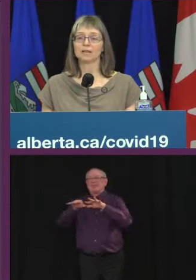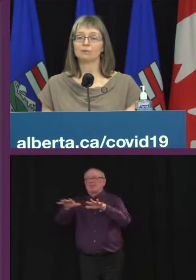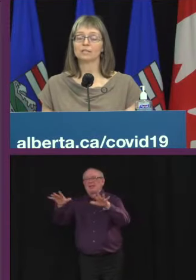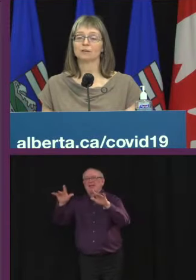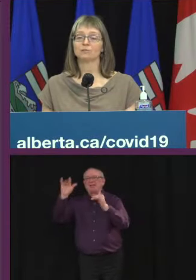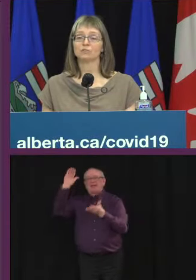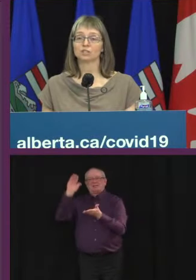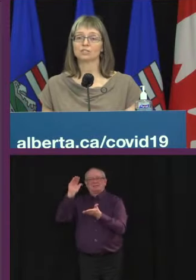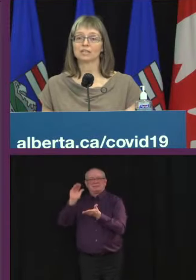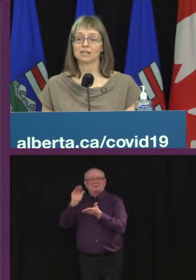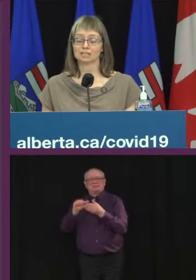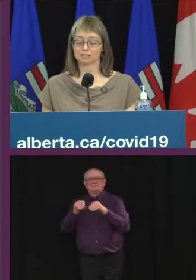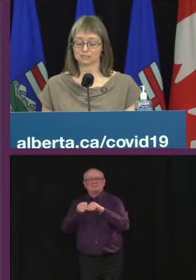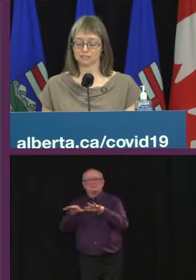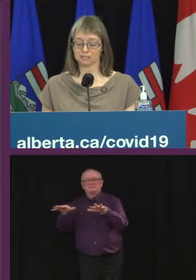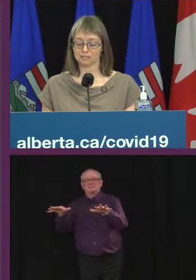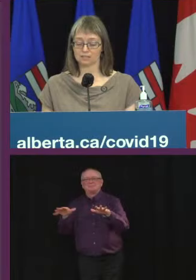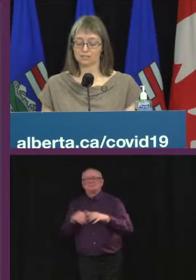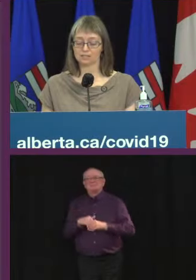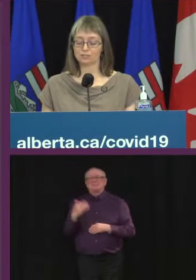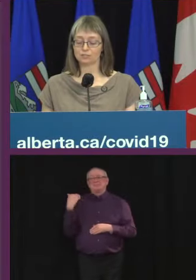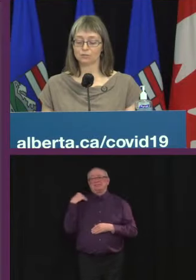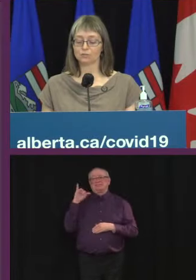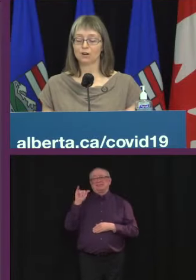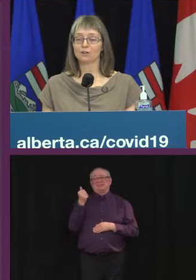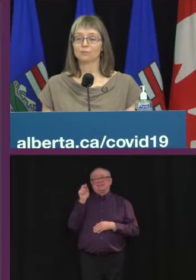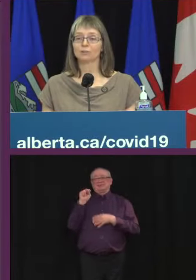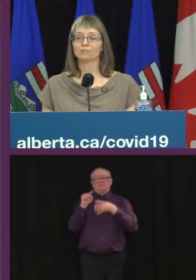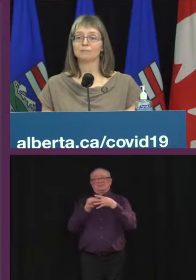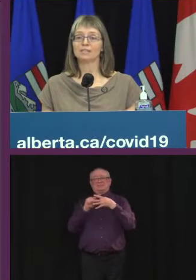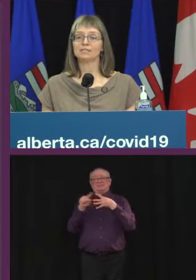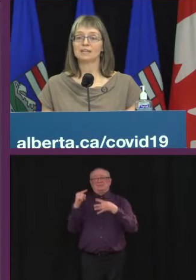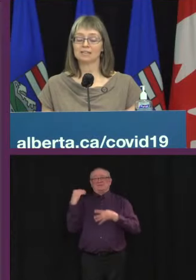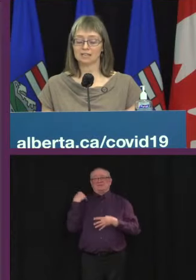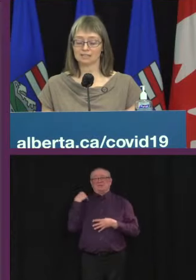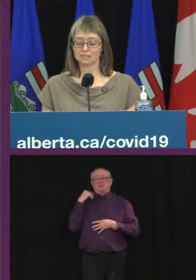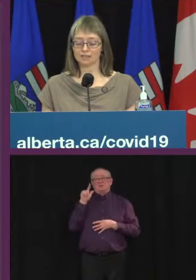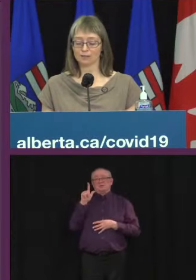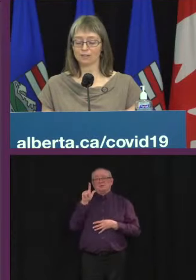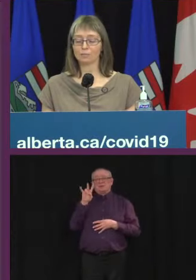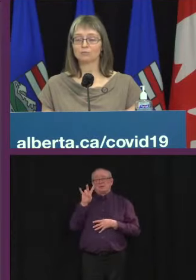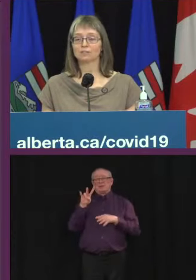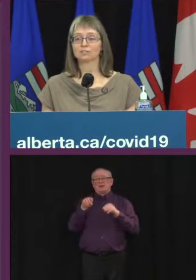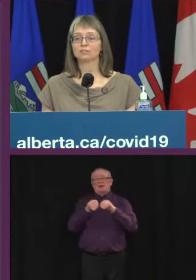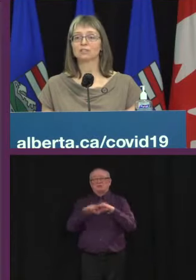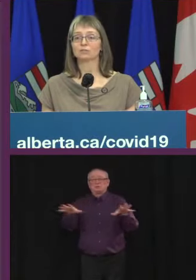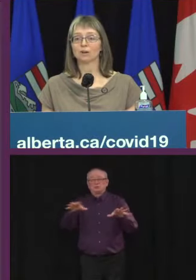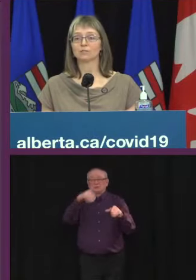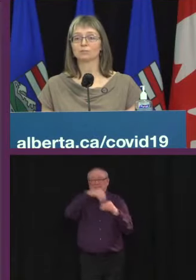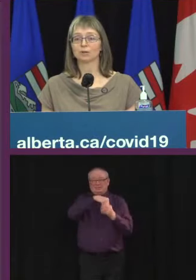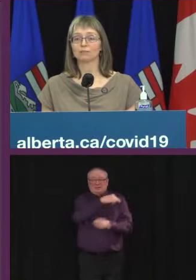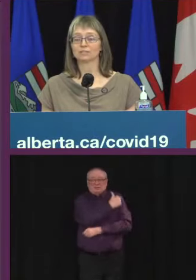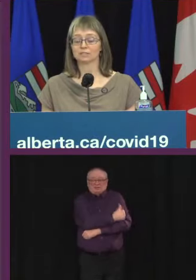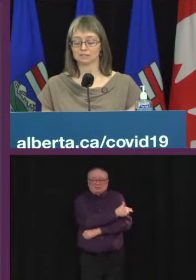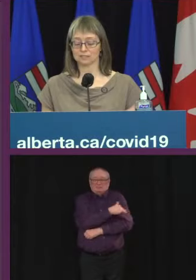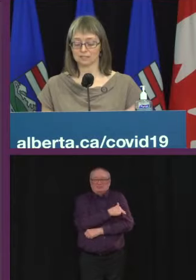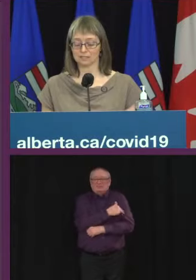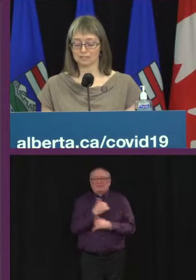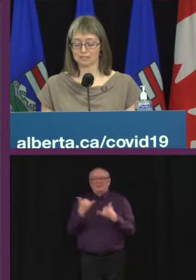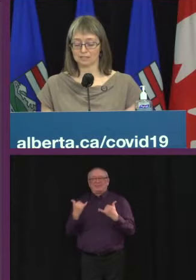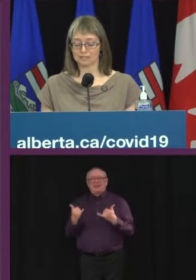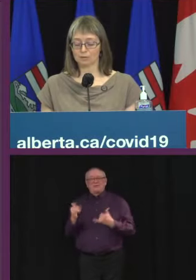January, we are now down to just 8. This is due to the hard work of many dedicated healthcare professionals across the